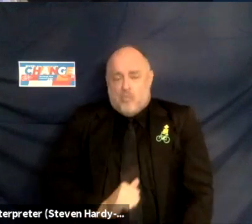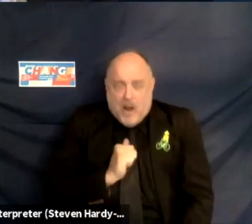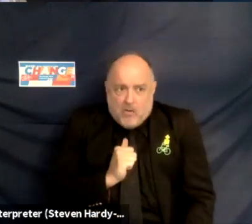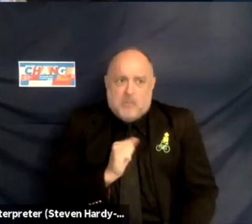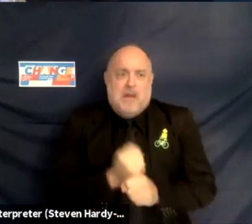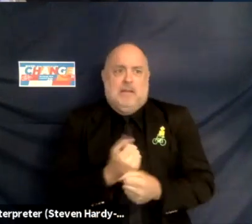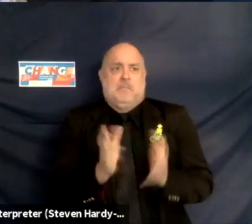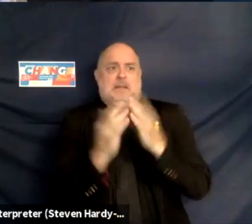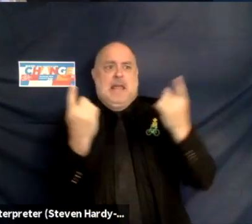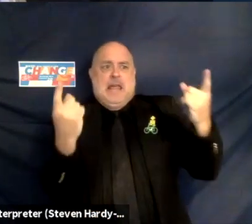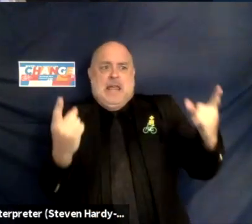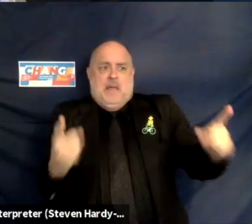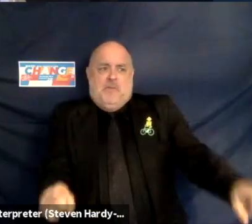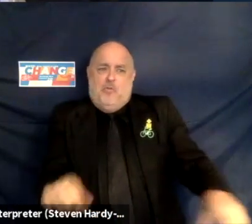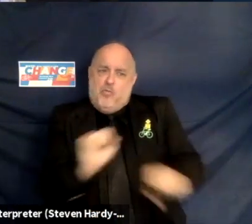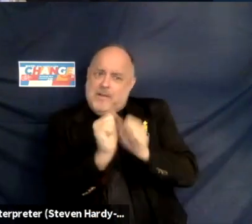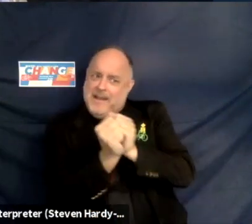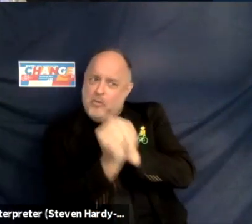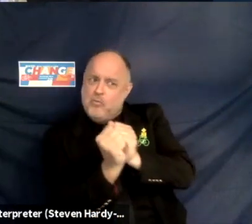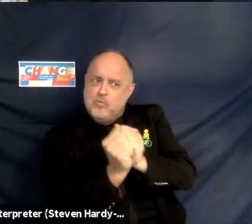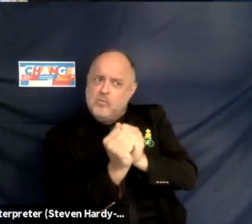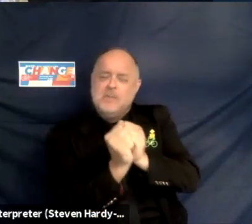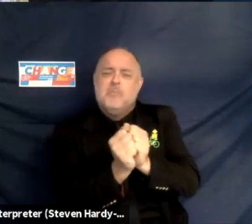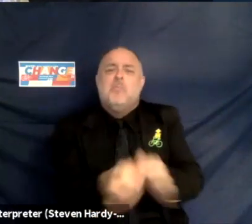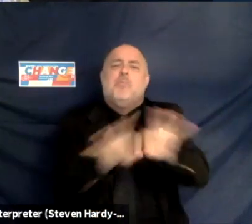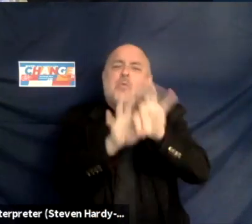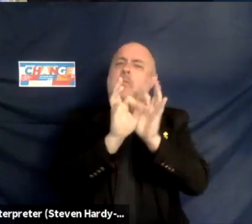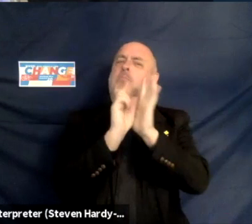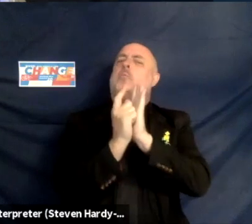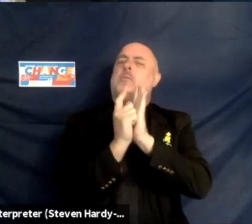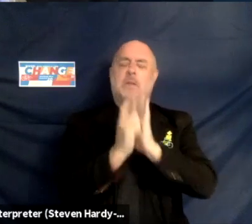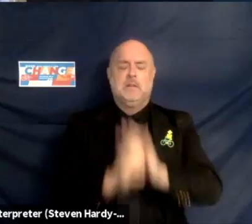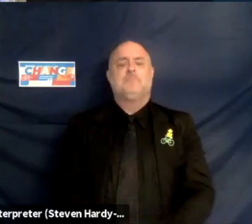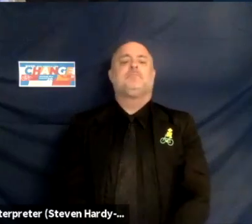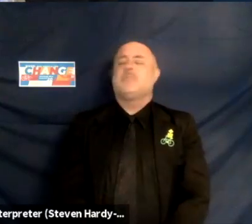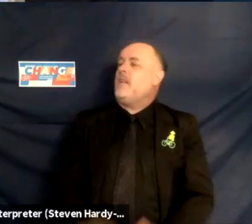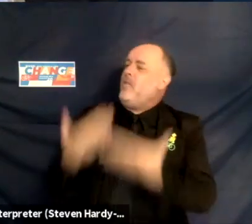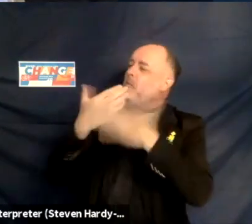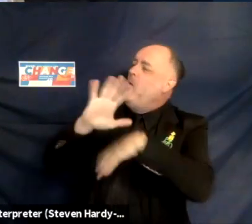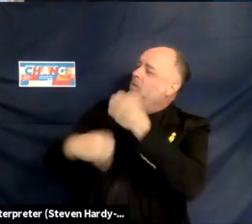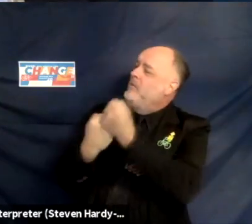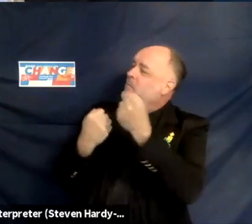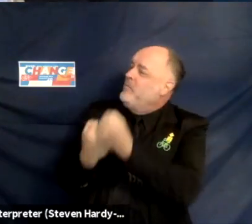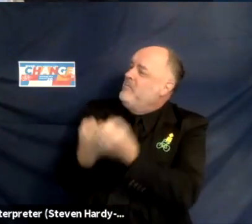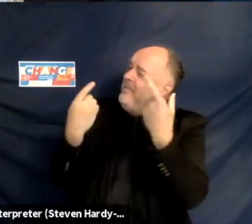with you at this incredibly important moment. Thanks to all of our sponsors again for making the National Bike Summit